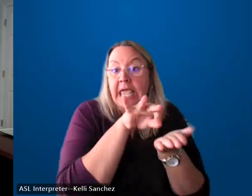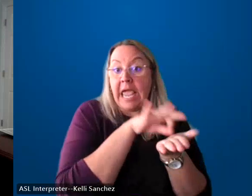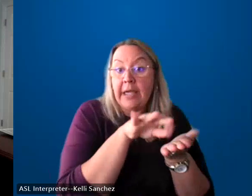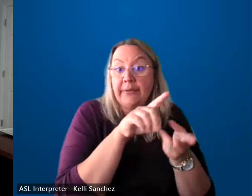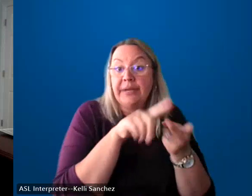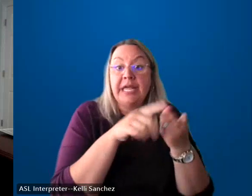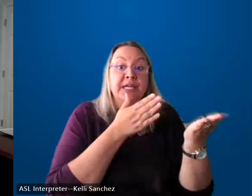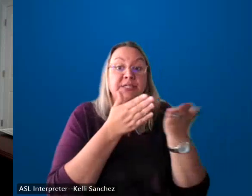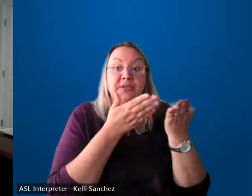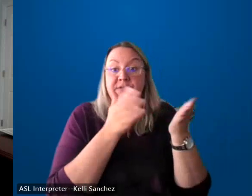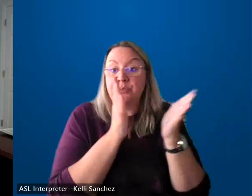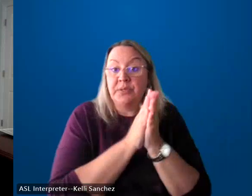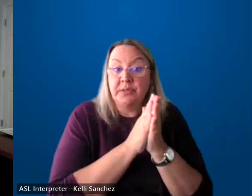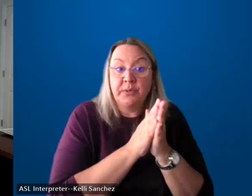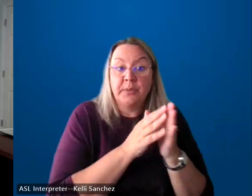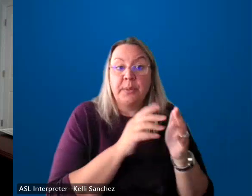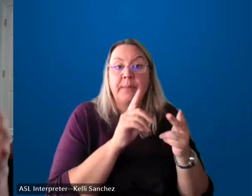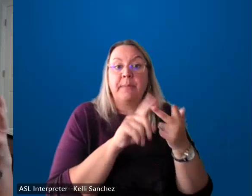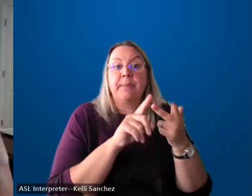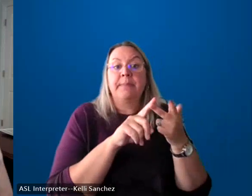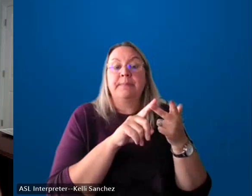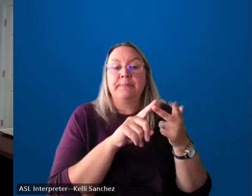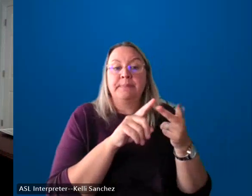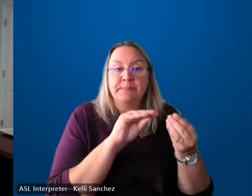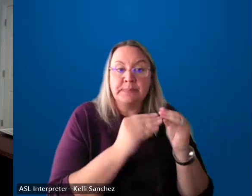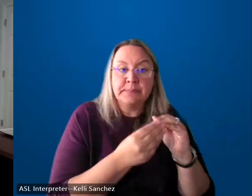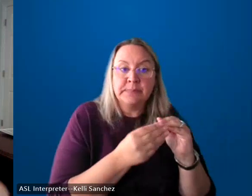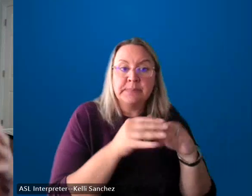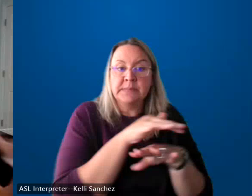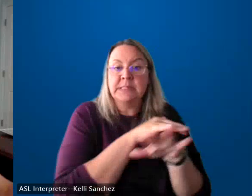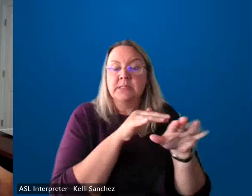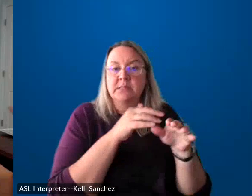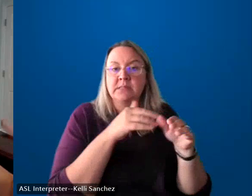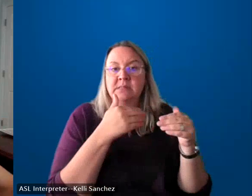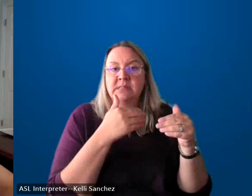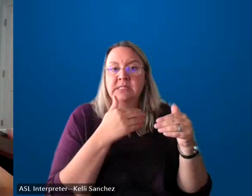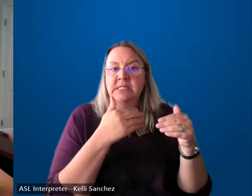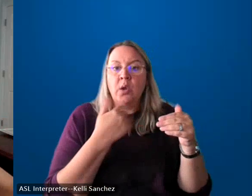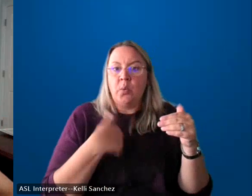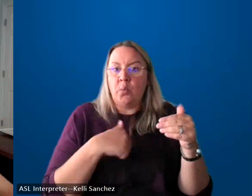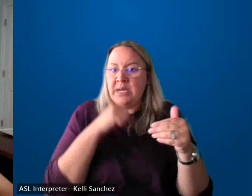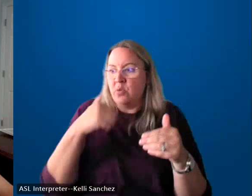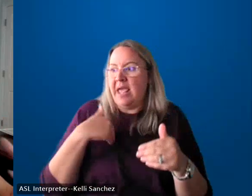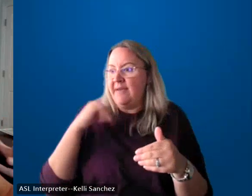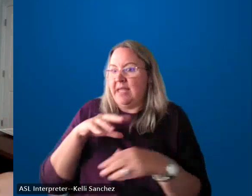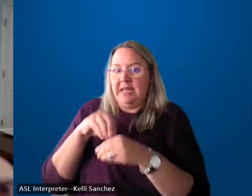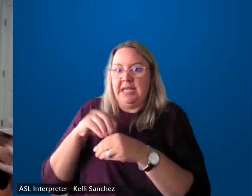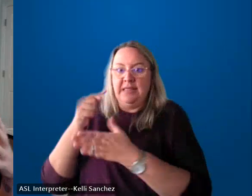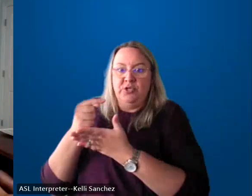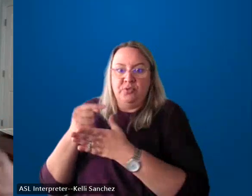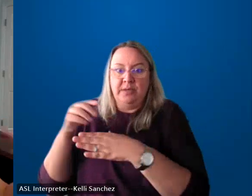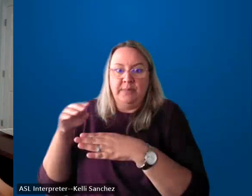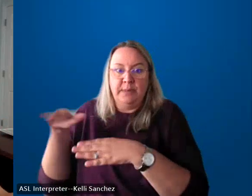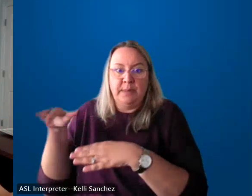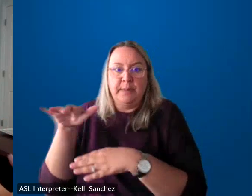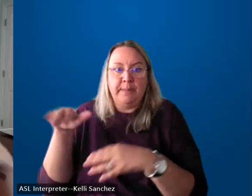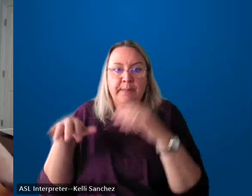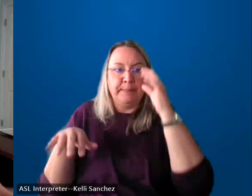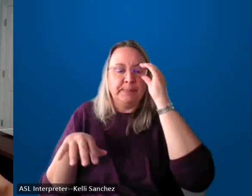service requests and keeping up with the numbers. Or like they have a whole we don't have that in the treatment industry, right? Like we don't Have have it.